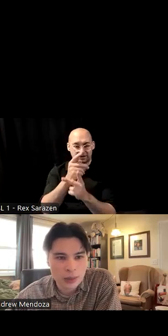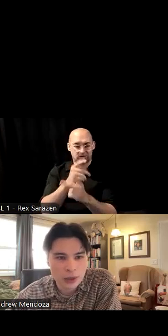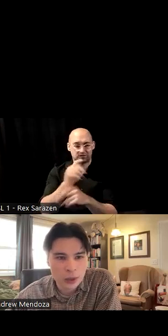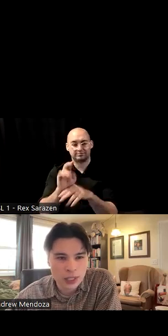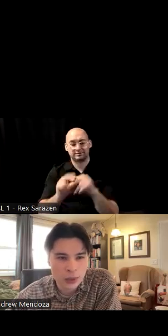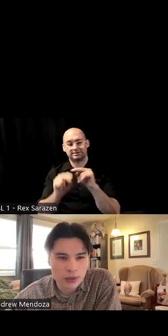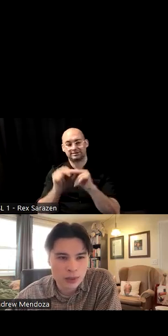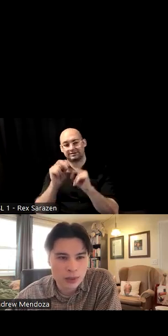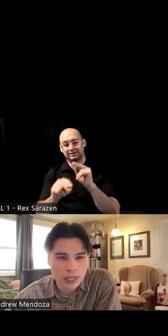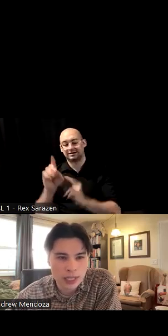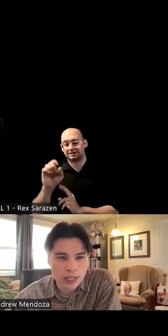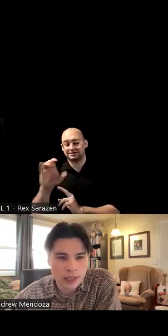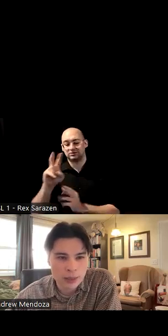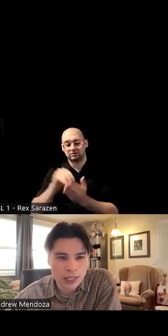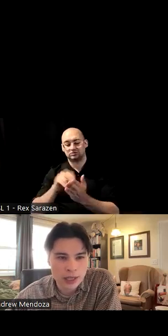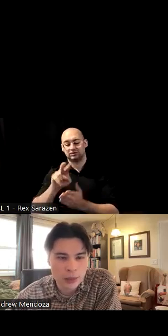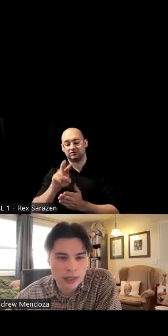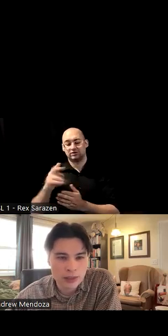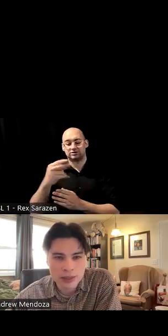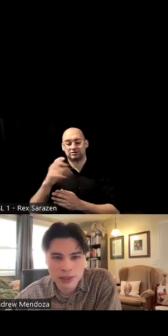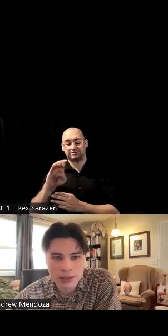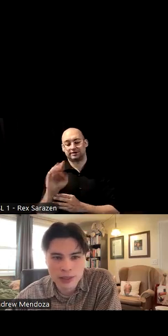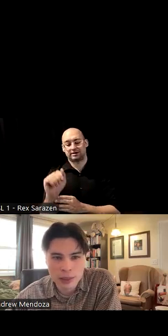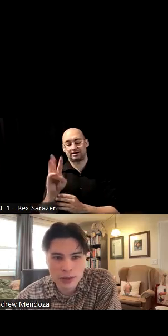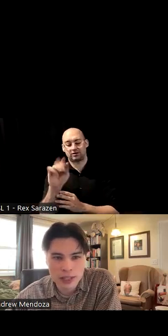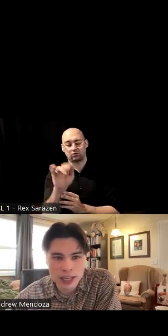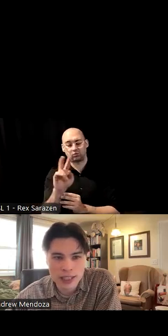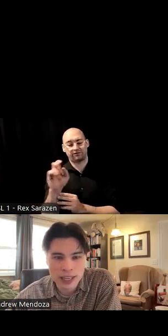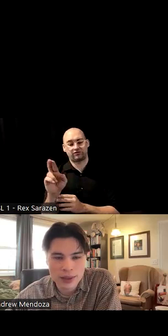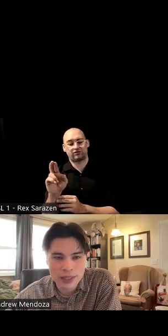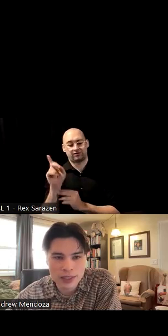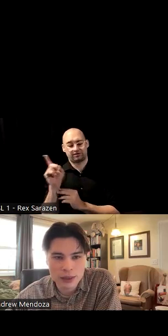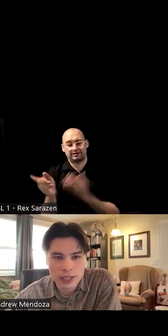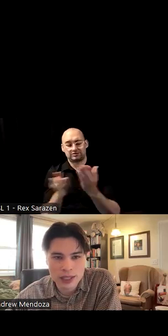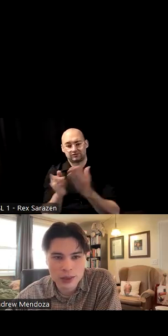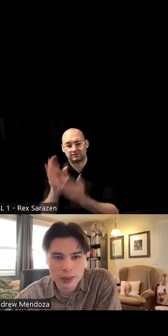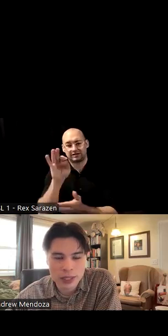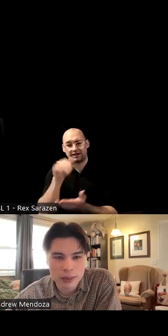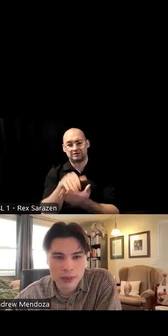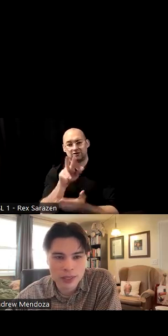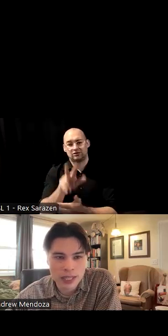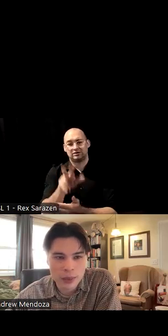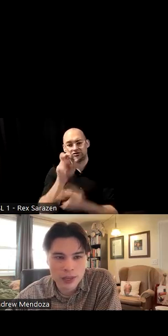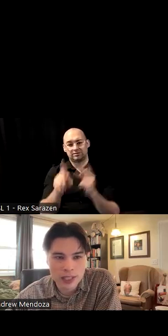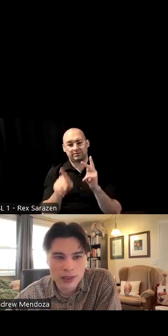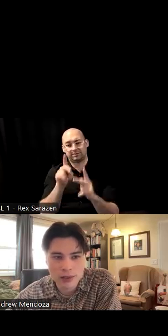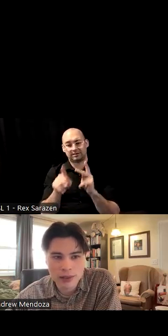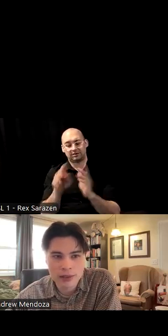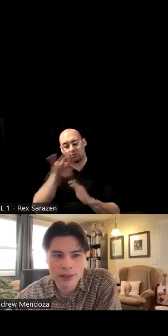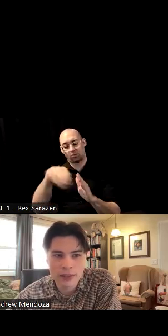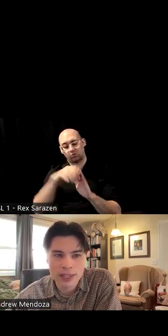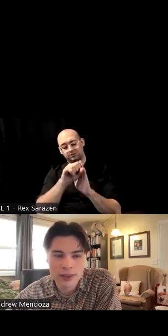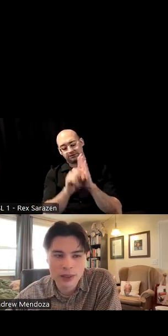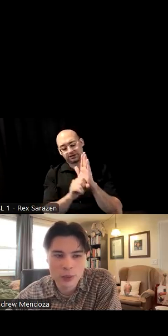of December 2024, the HCBA waiver served about 9,300 people statewide, and